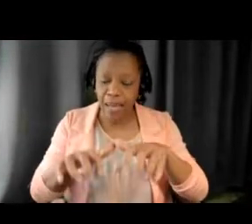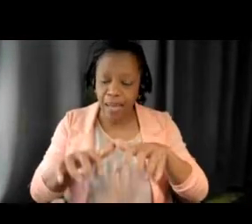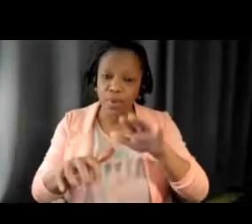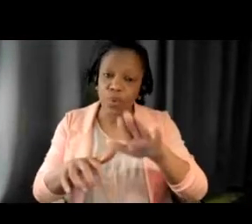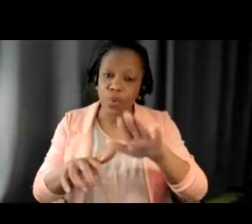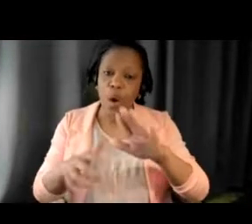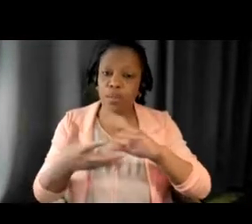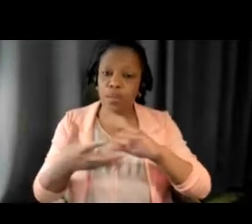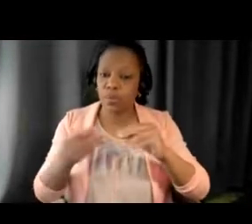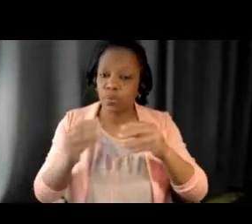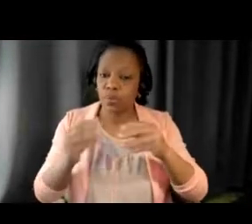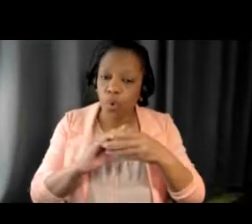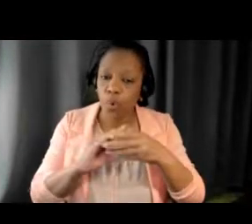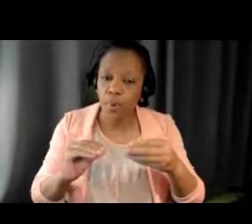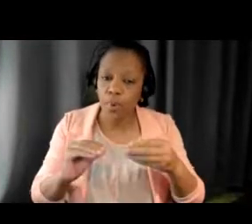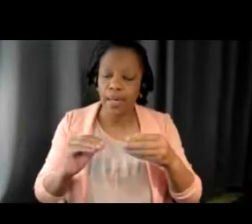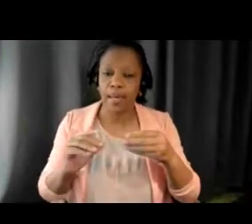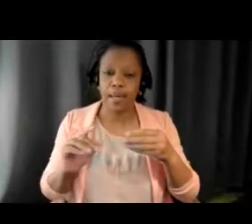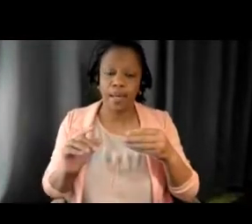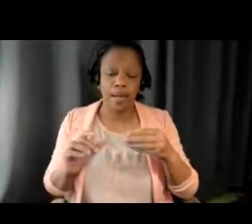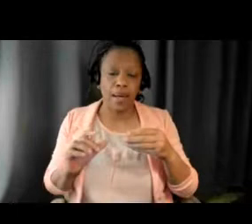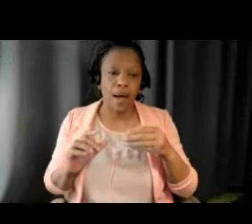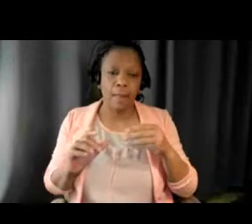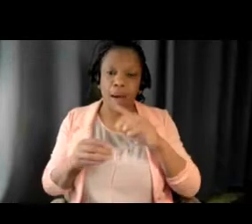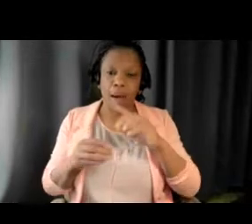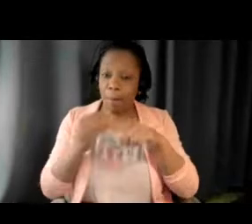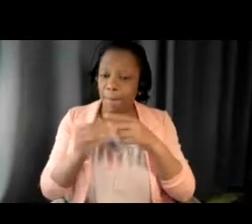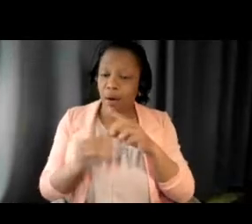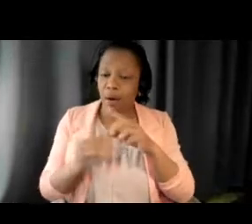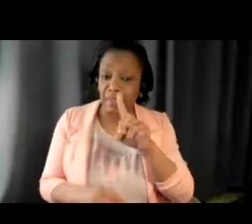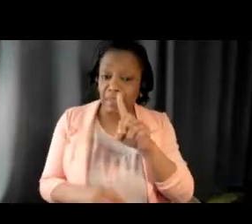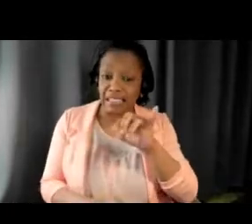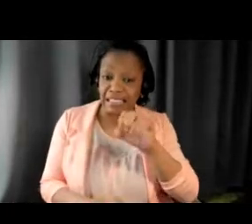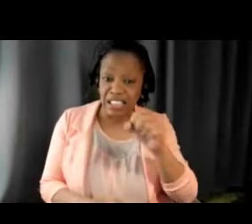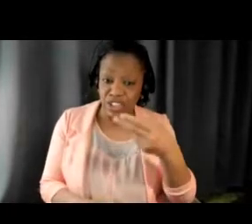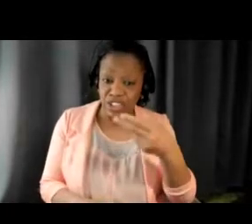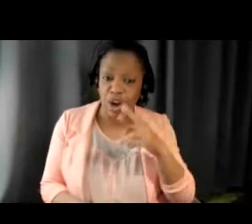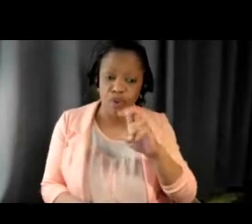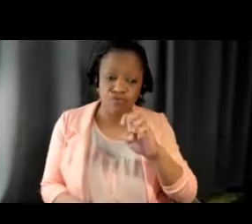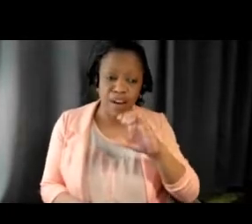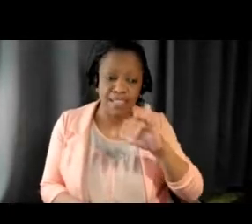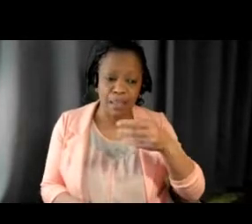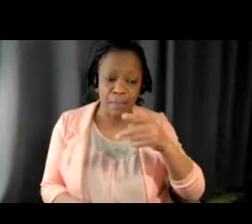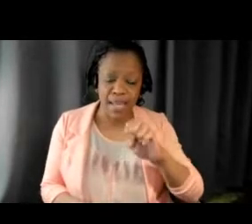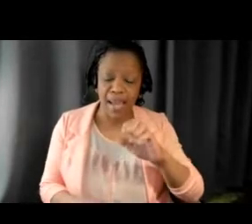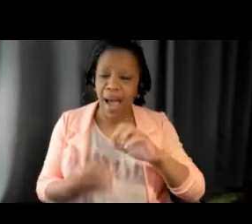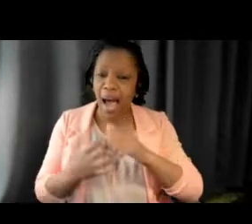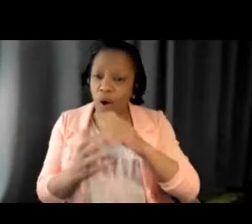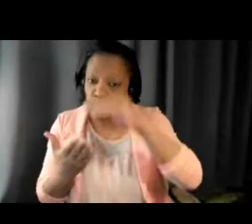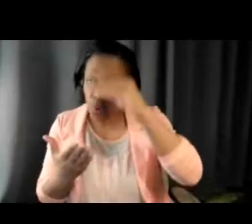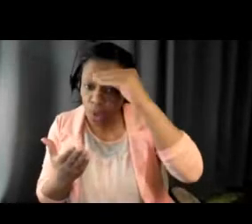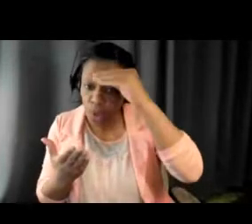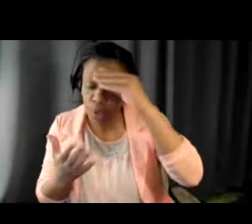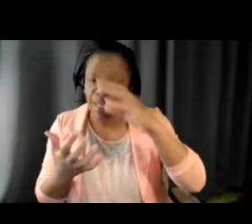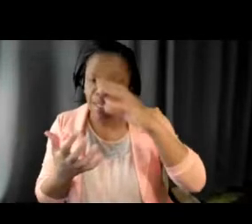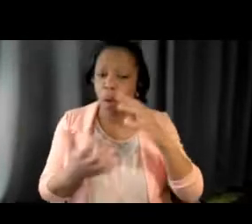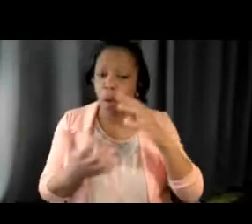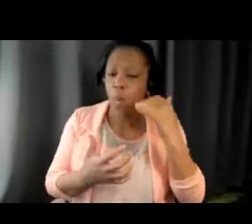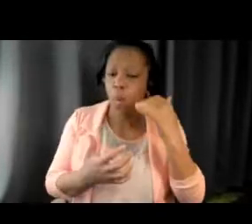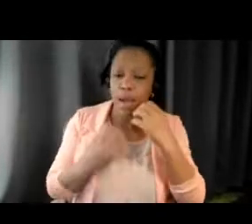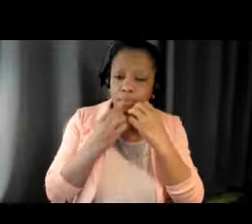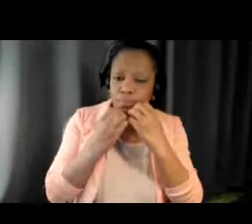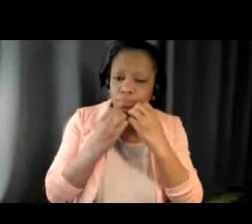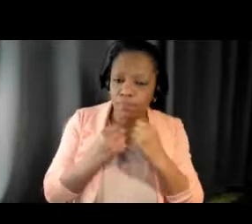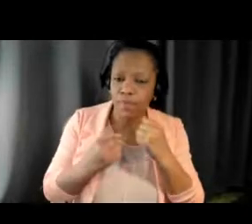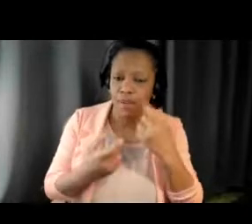to you, how you learned the dish, and why it's significant to you. So the dish that we're doing today,